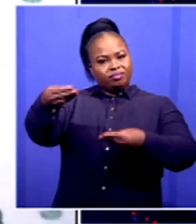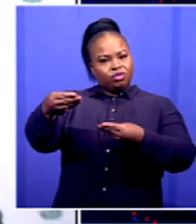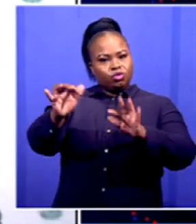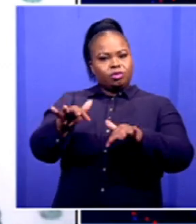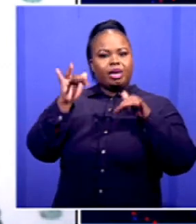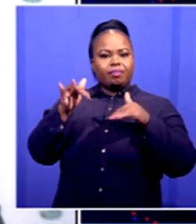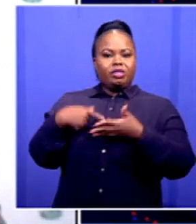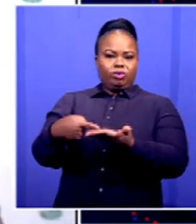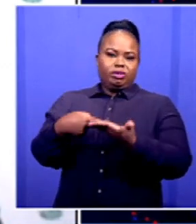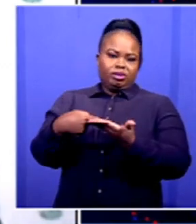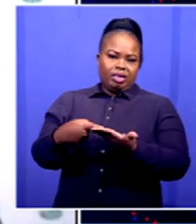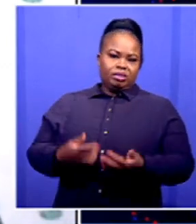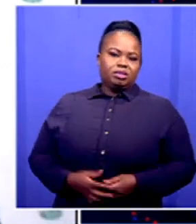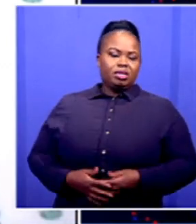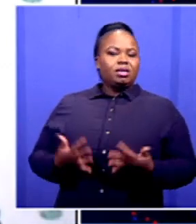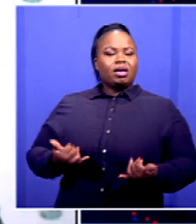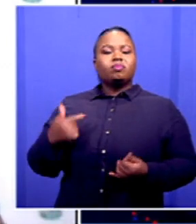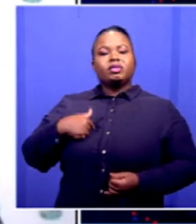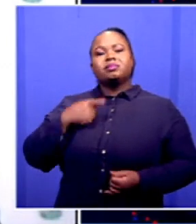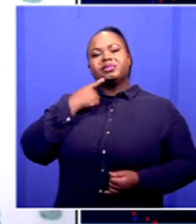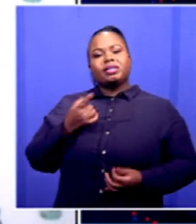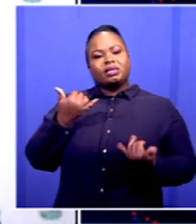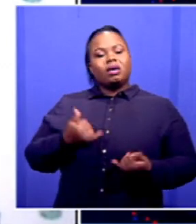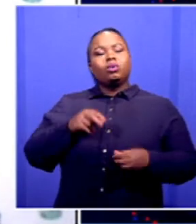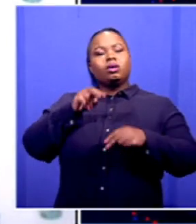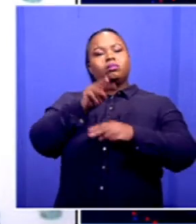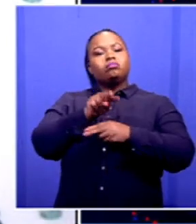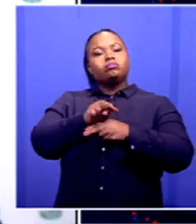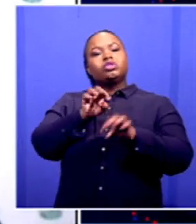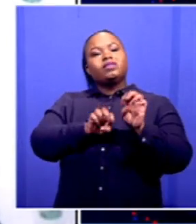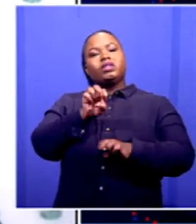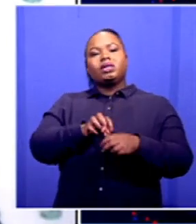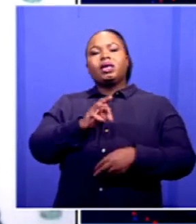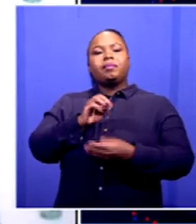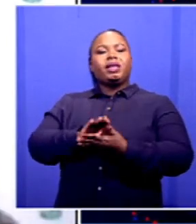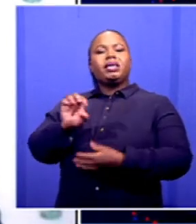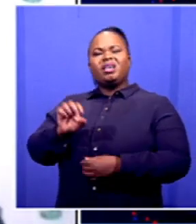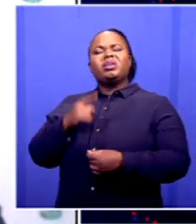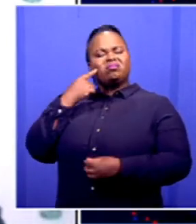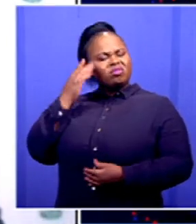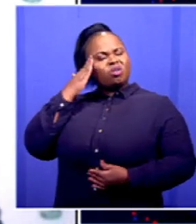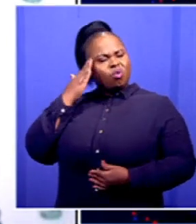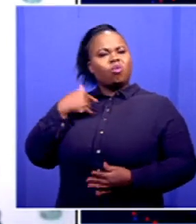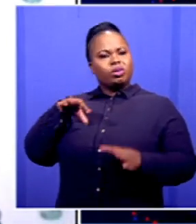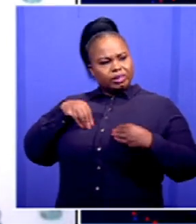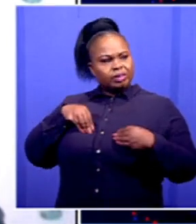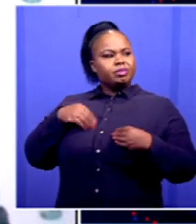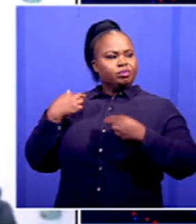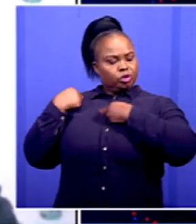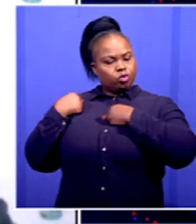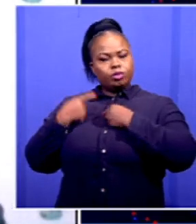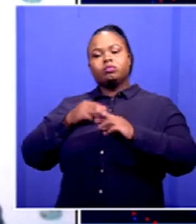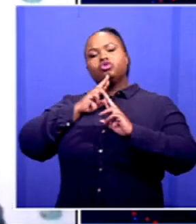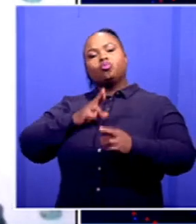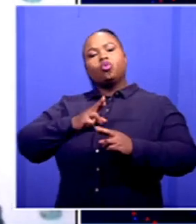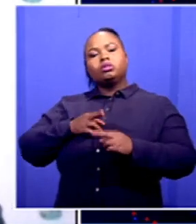I am saying to you, there's an established monitoring and evaluation, which I accept responsibility for, to keep on